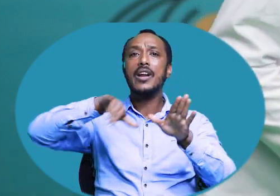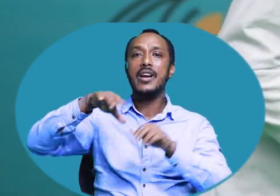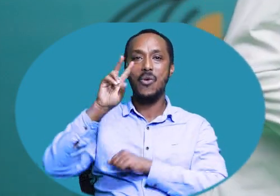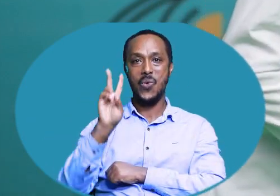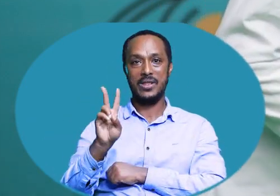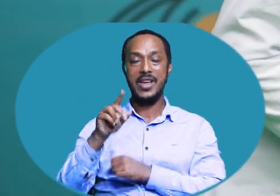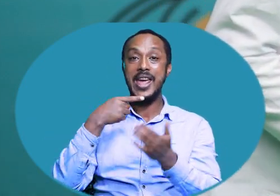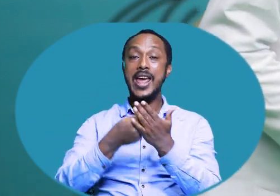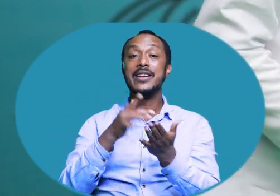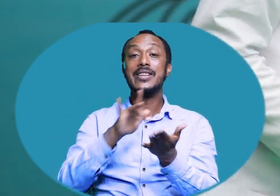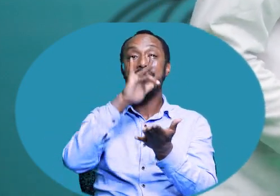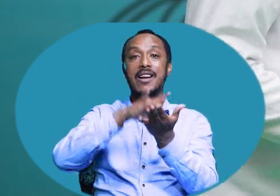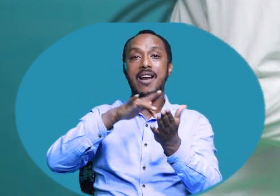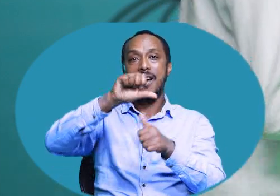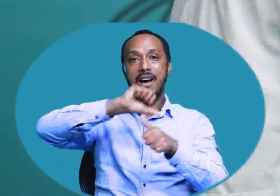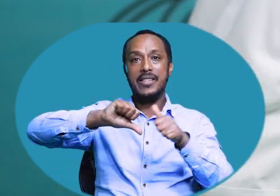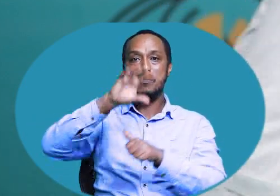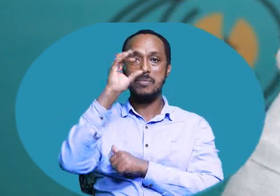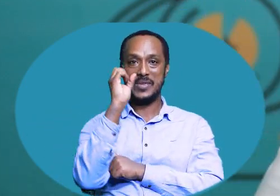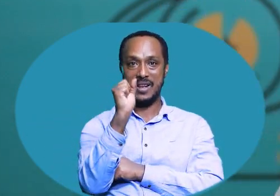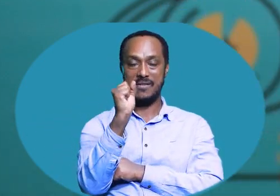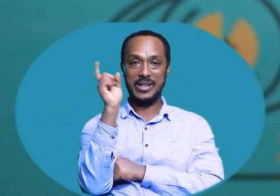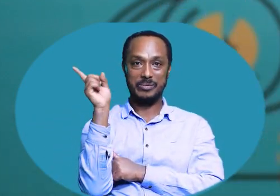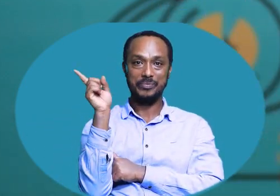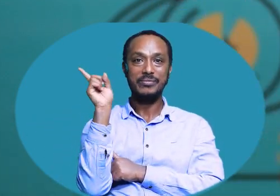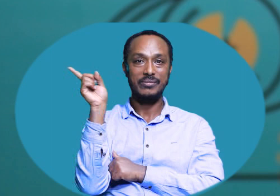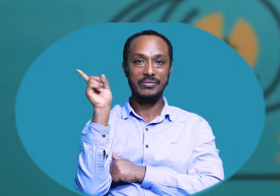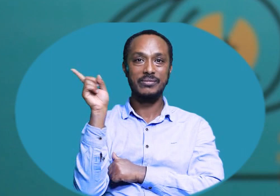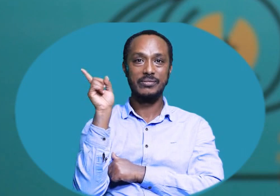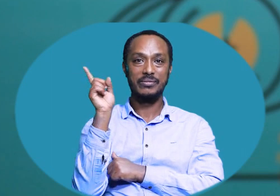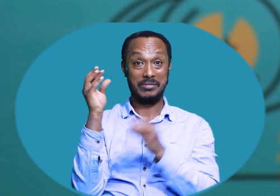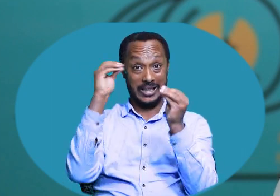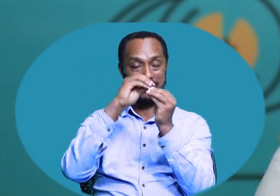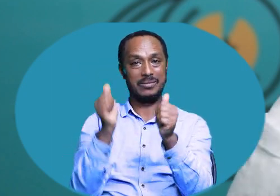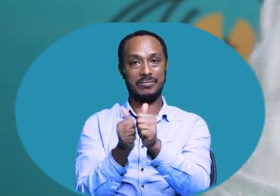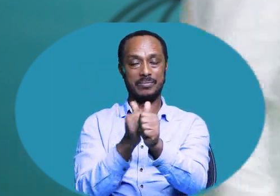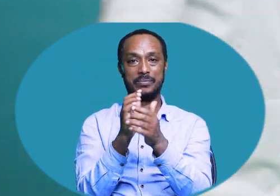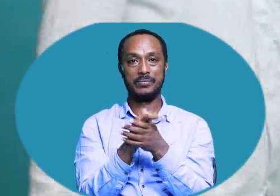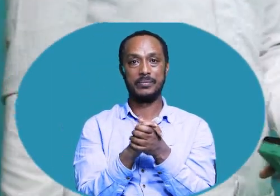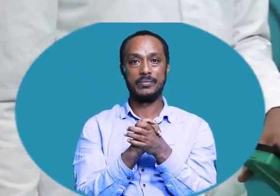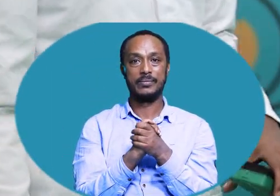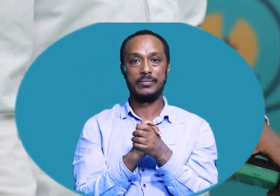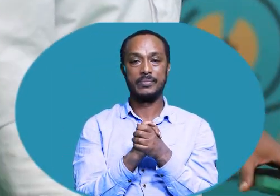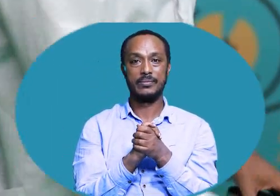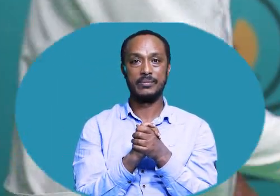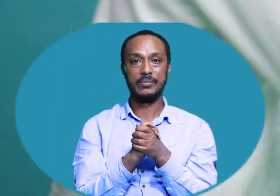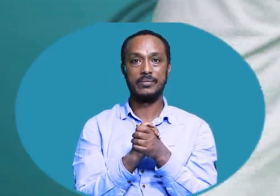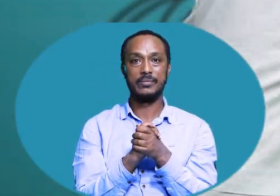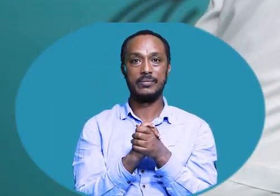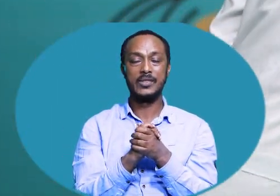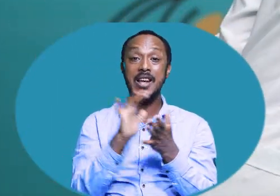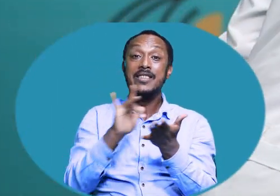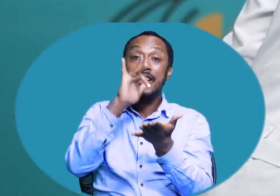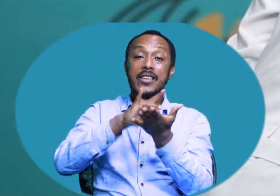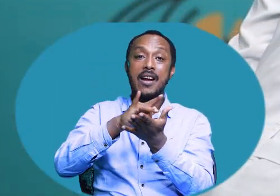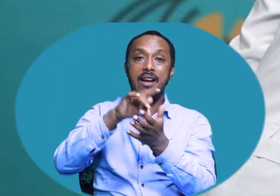6, 6, 6. 6 times 4, 24. 26 minus 24, the remaining electron is 2. This 2 is for what? The